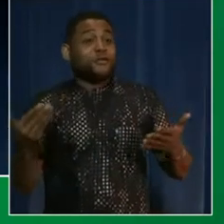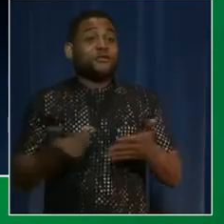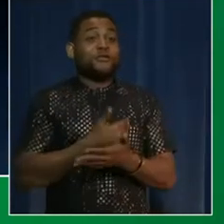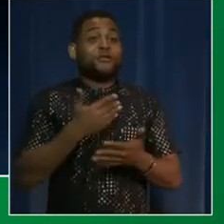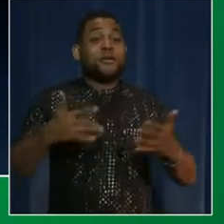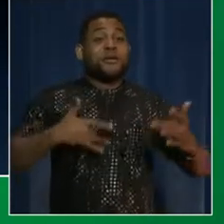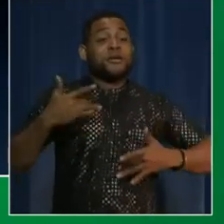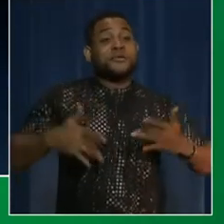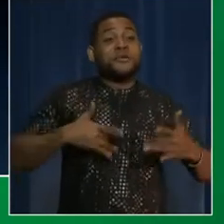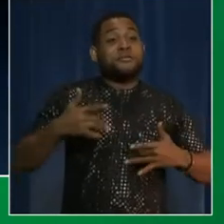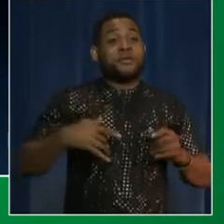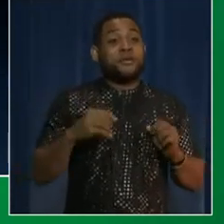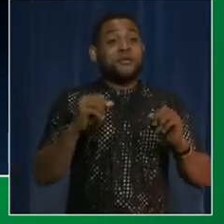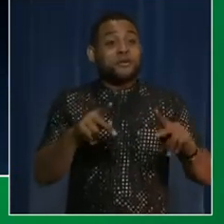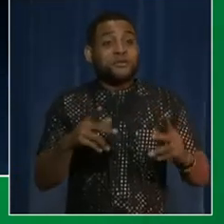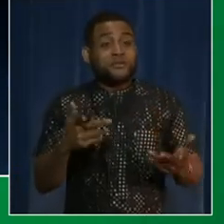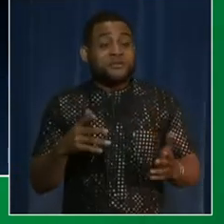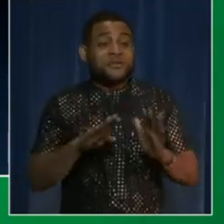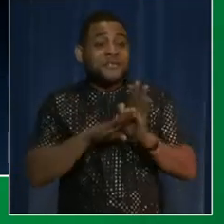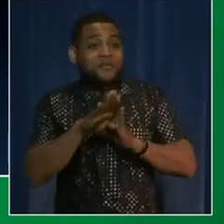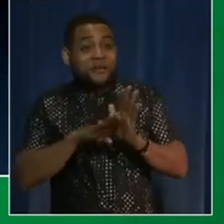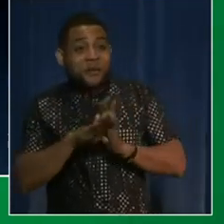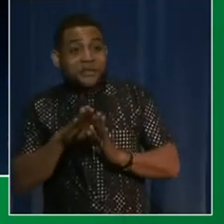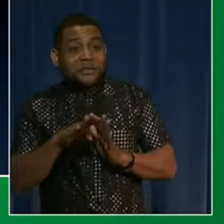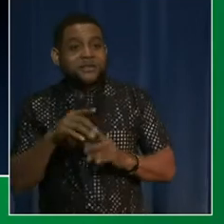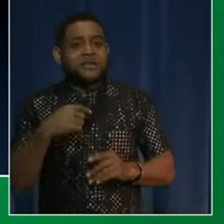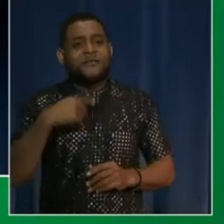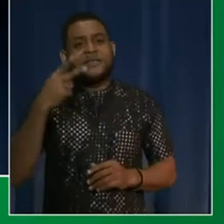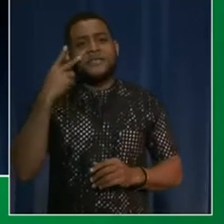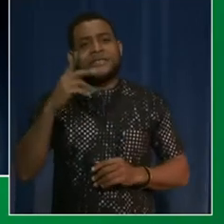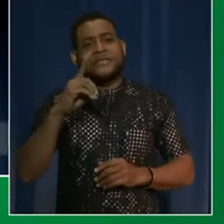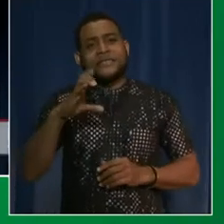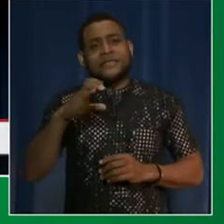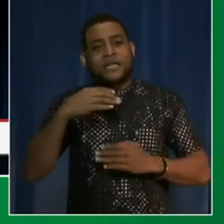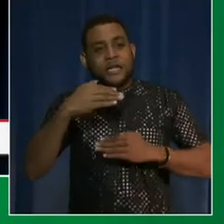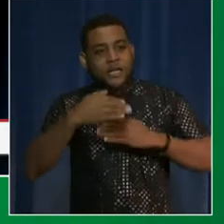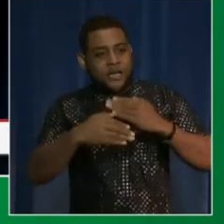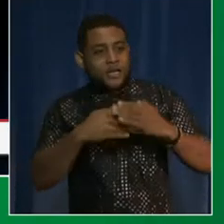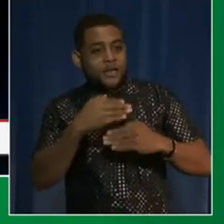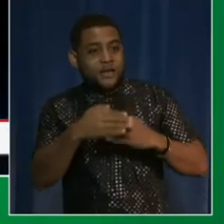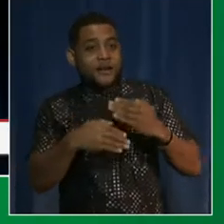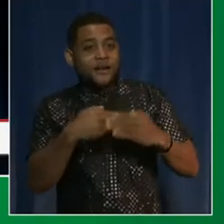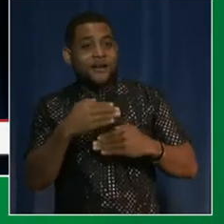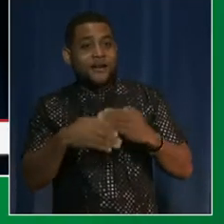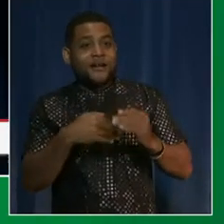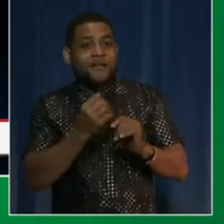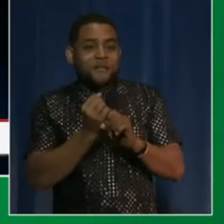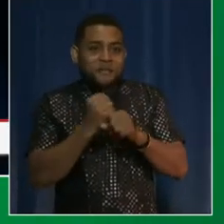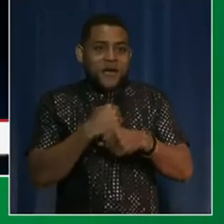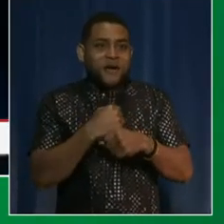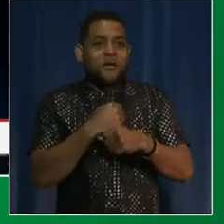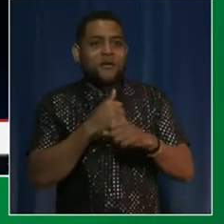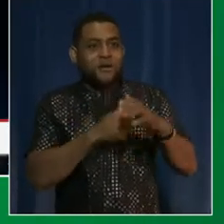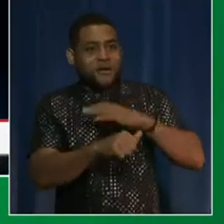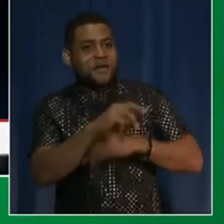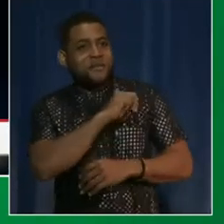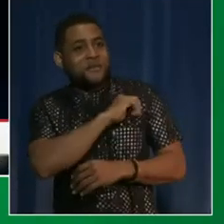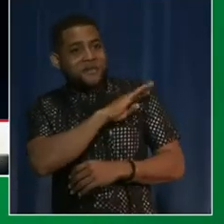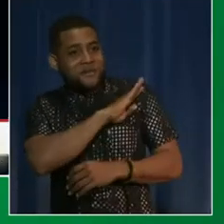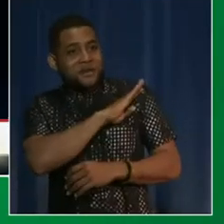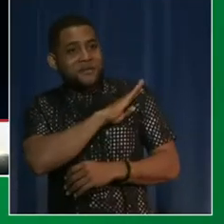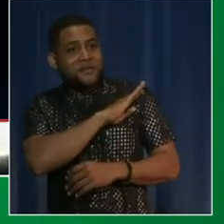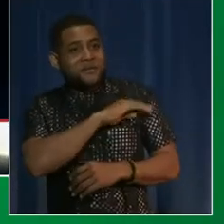development and progress that Washington, D.C. has made under the leadership of Mayor Muriel Bowser. D.C., of course,